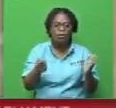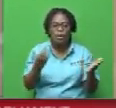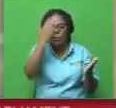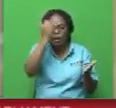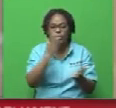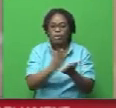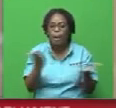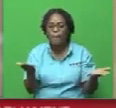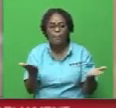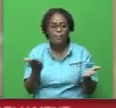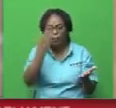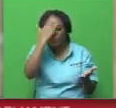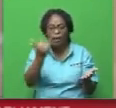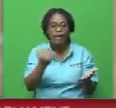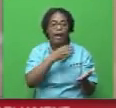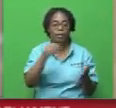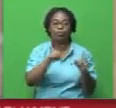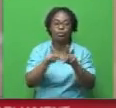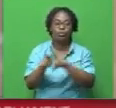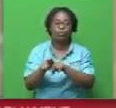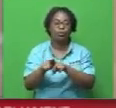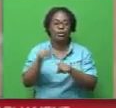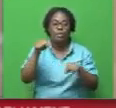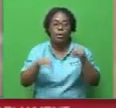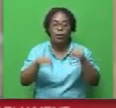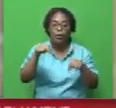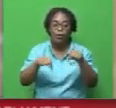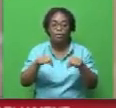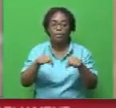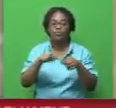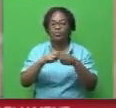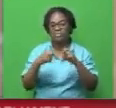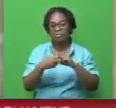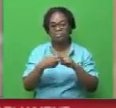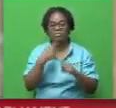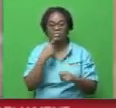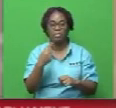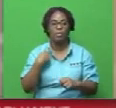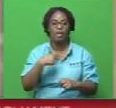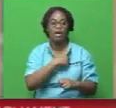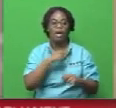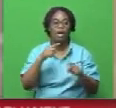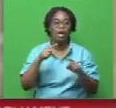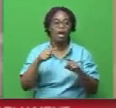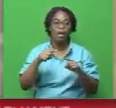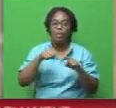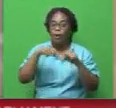scandal that plagued Petrotrin, we had to go all the way to the Privy Council to get that, those disclosures and to